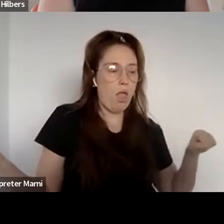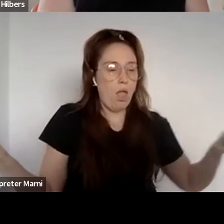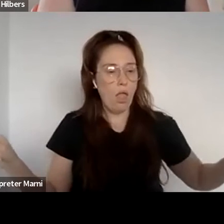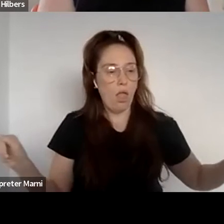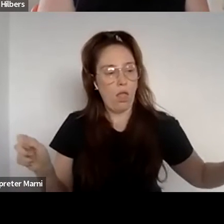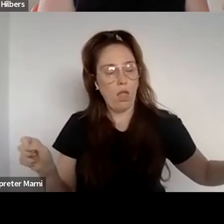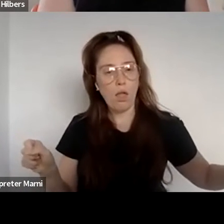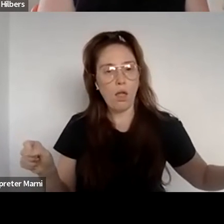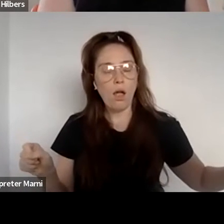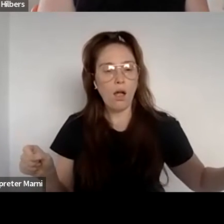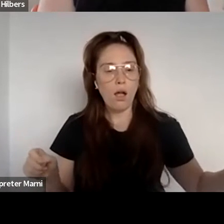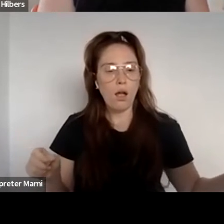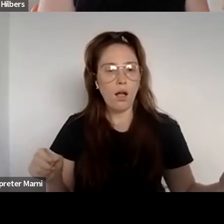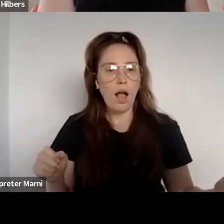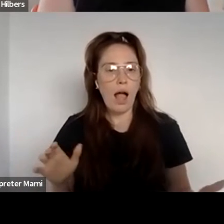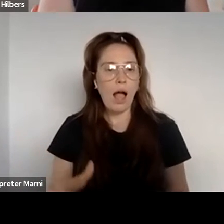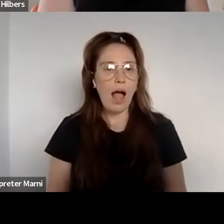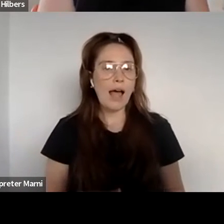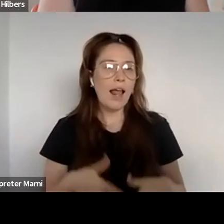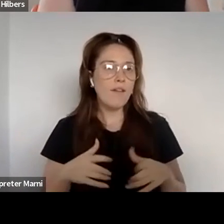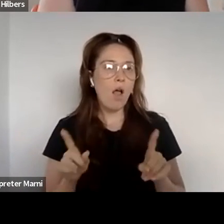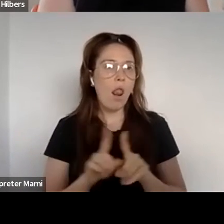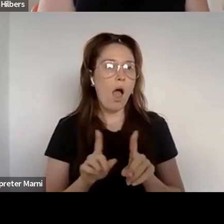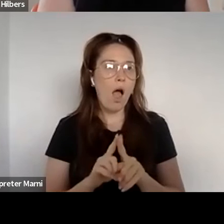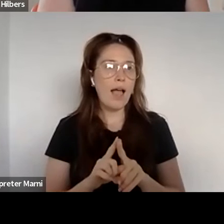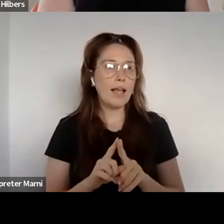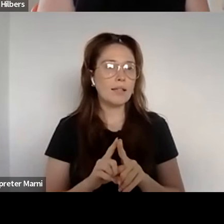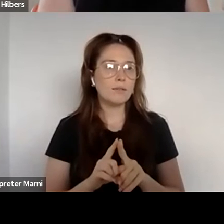feels to me like that's my father, also forgiving.